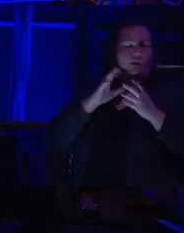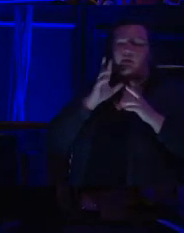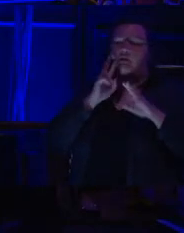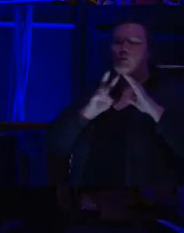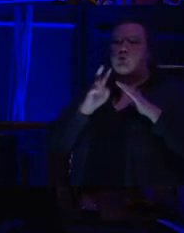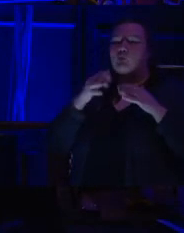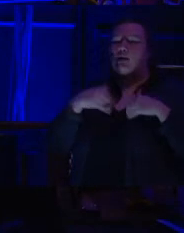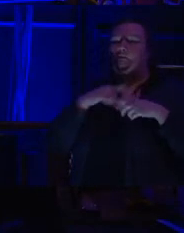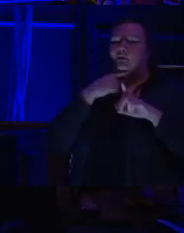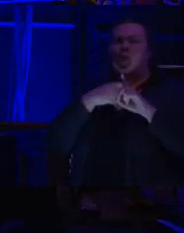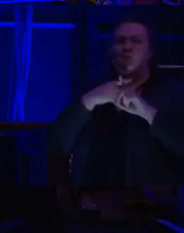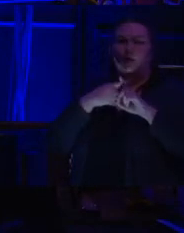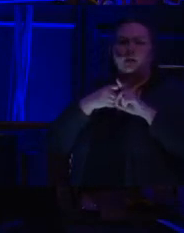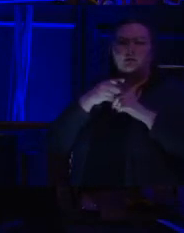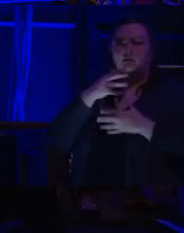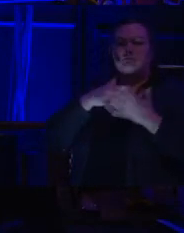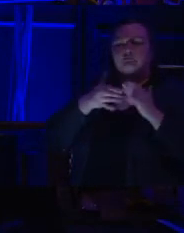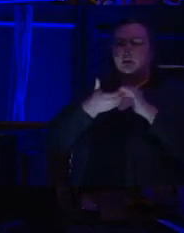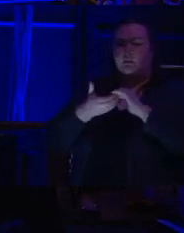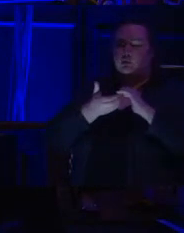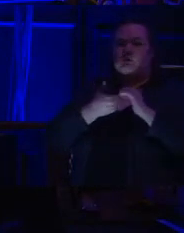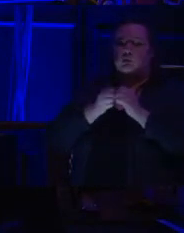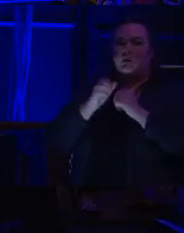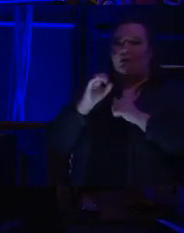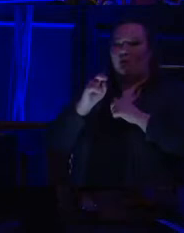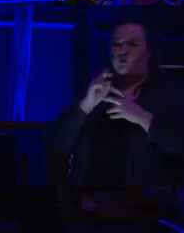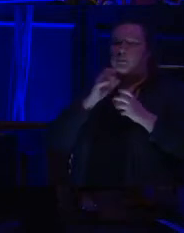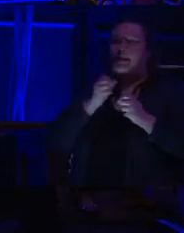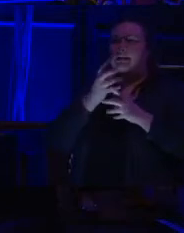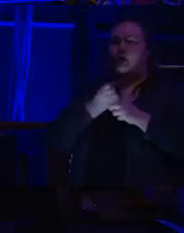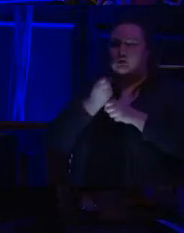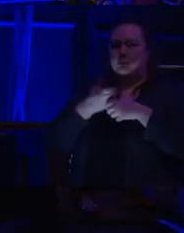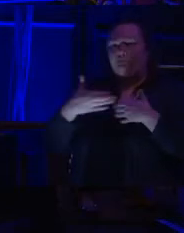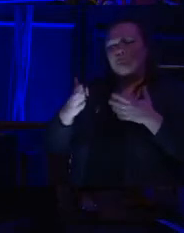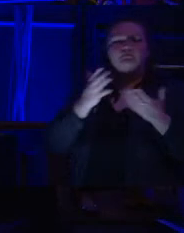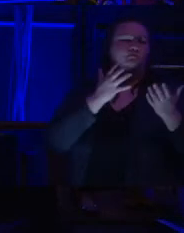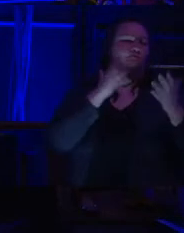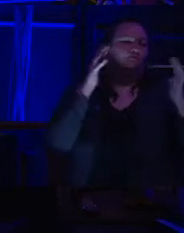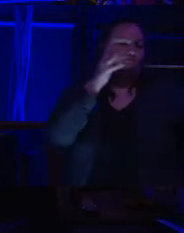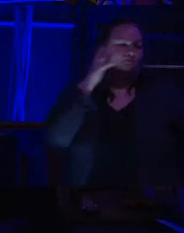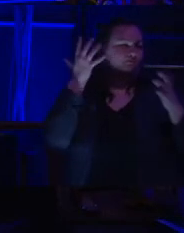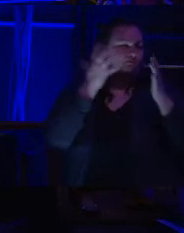look forward to having a positive and collaborative relationship with President Ono for many years to come.